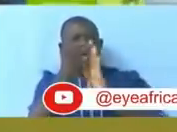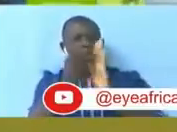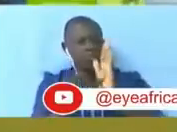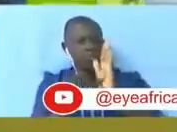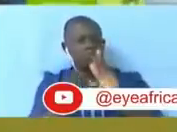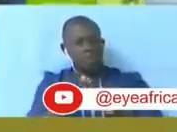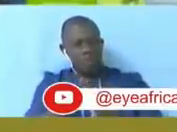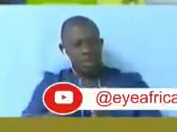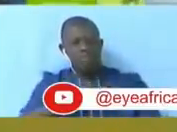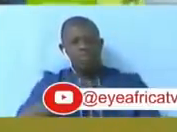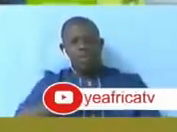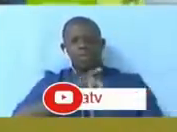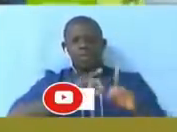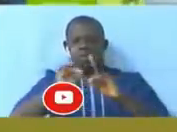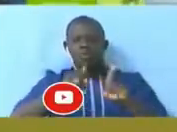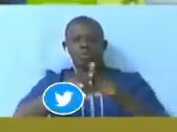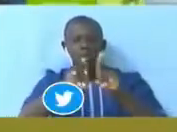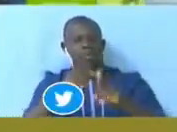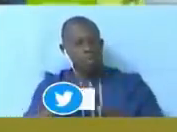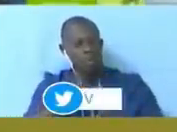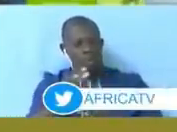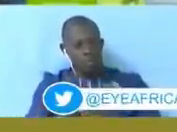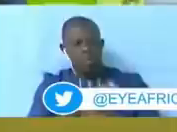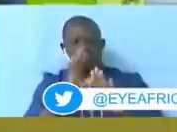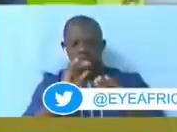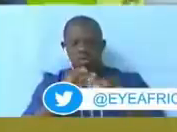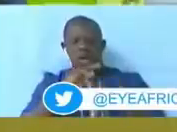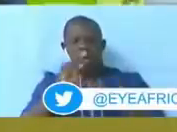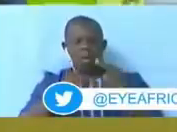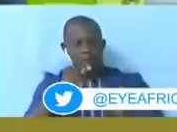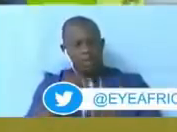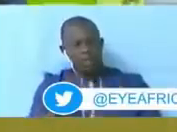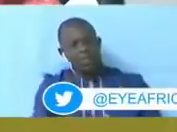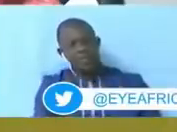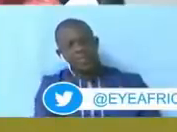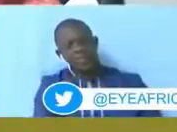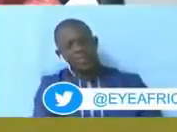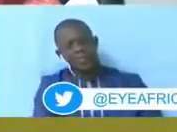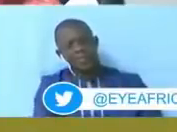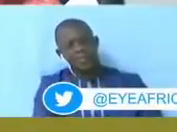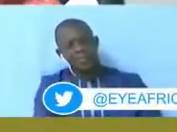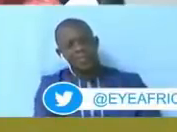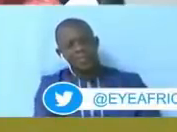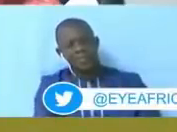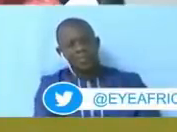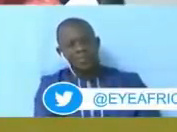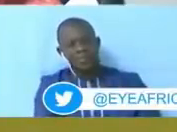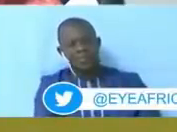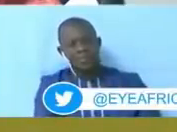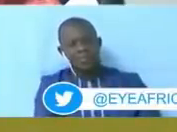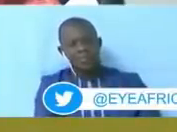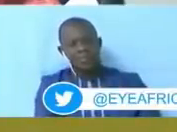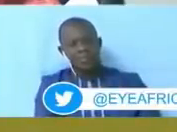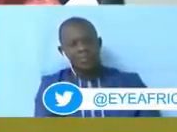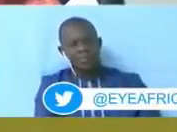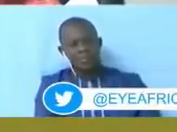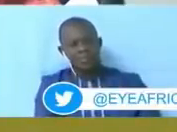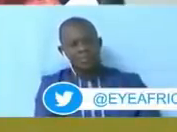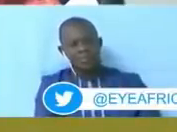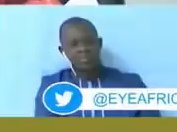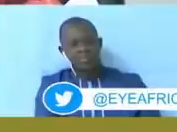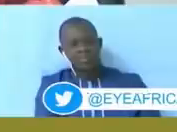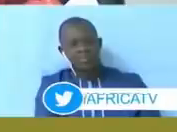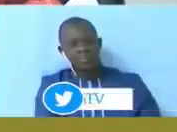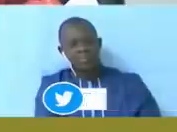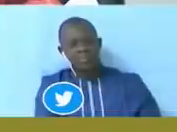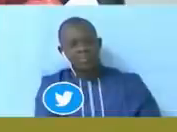So bringa la kumandiro soto nganyo konto nganyo hadamaya hanfo ngambande bitu otumole nata kacha te bande kumandi kan komena